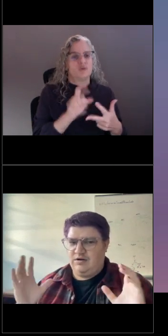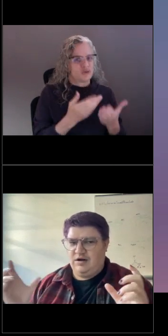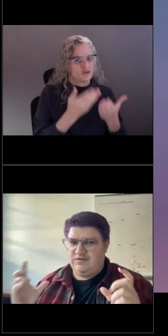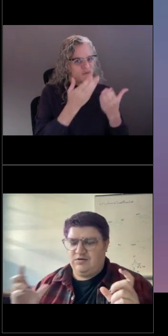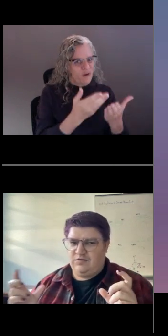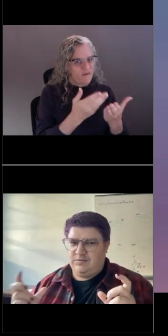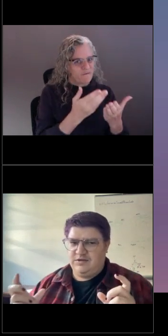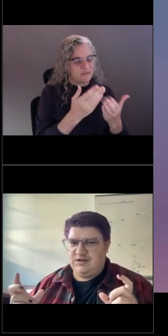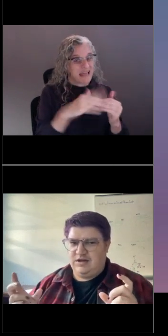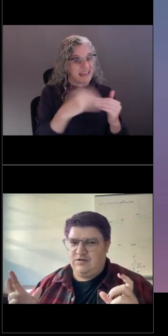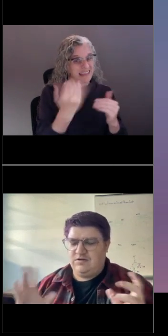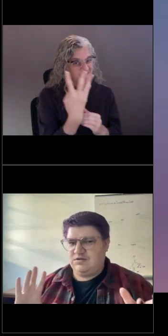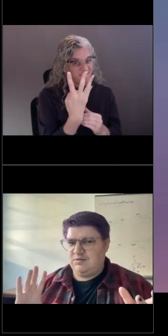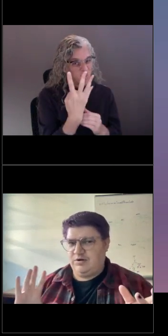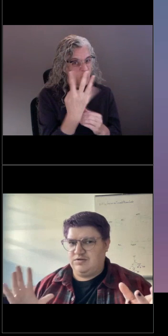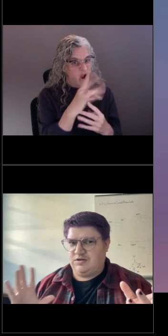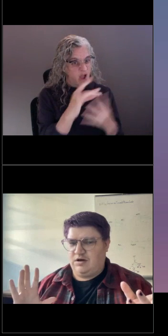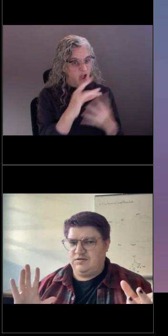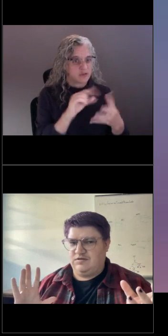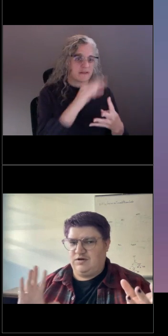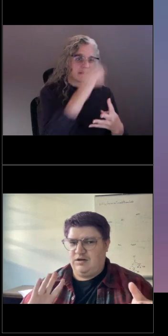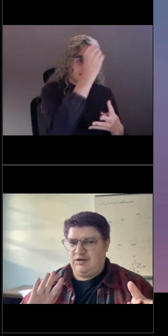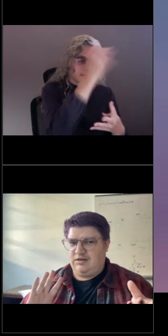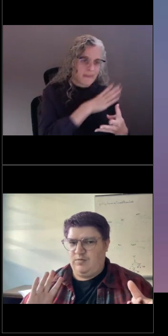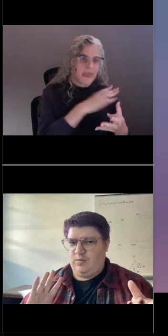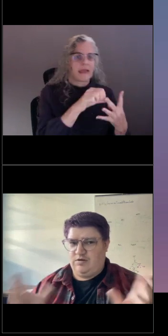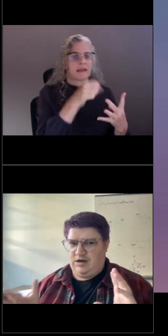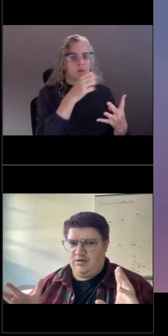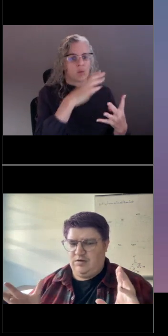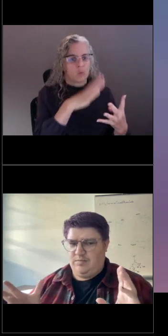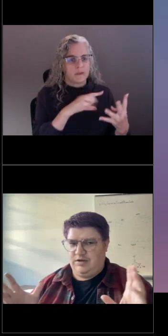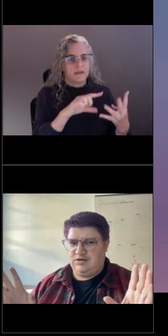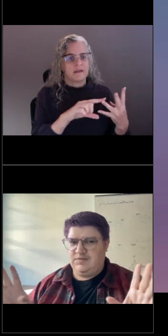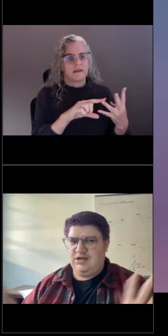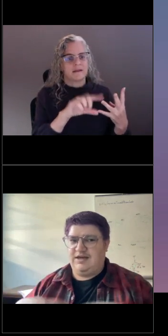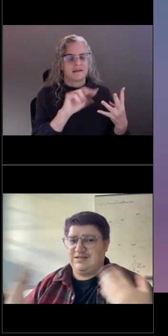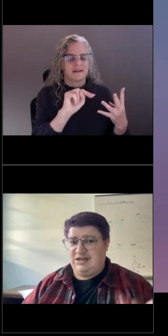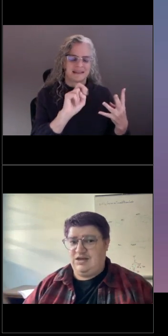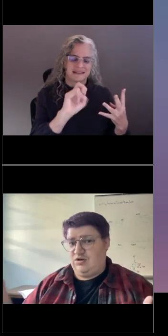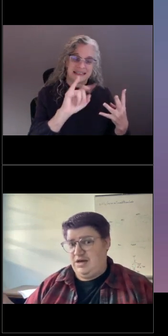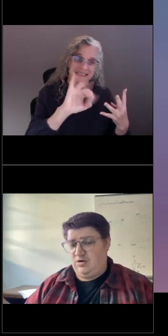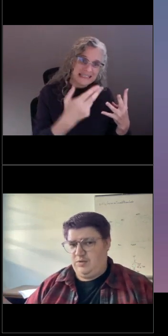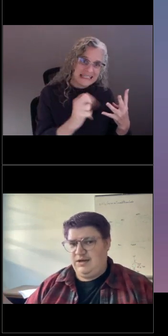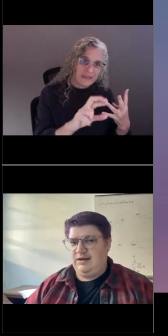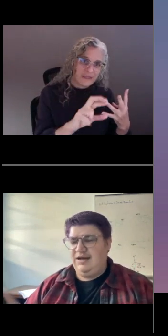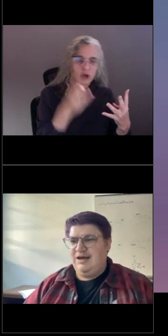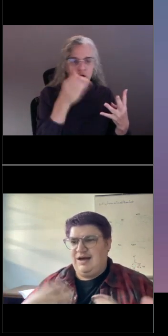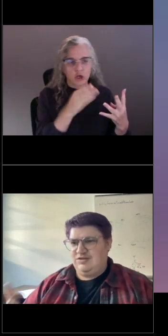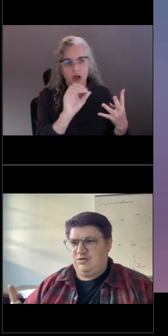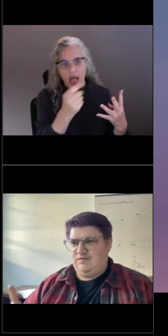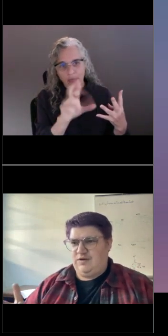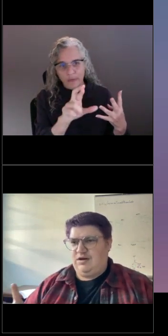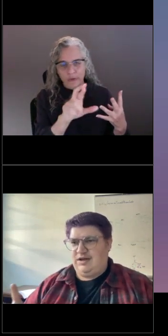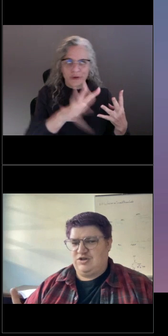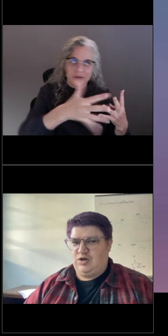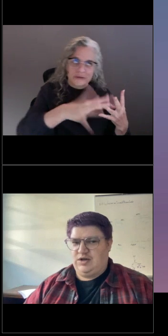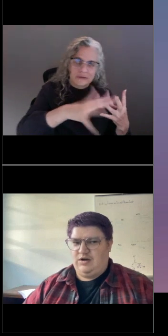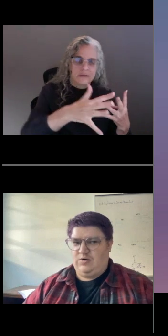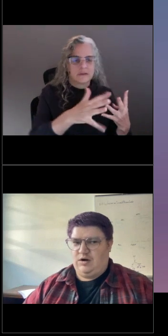or other. I've sort of grouped this together. There's some pros and cons of calling that one or the other, but something that's neither man or woman as sort